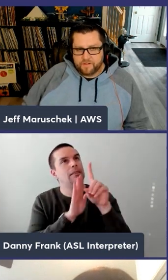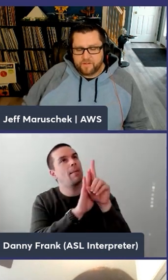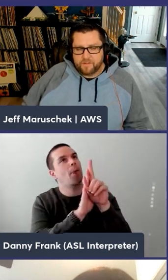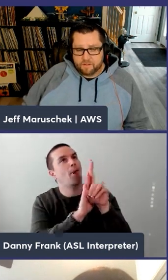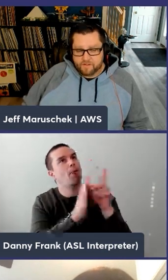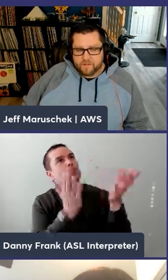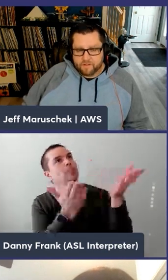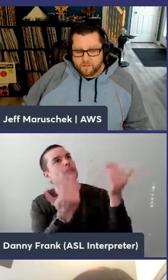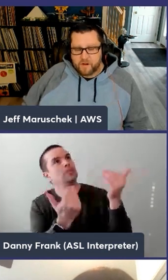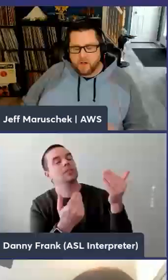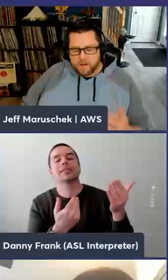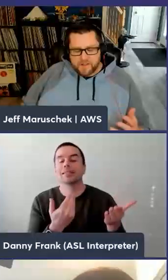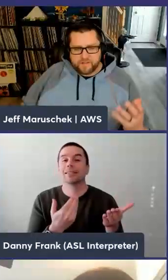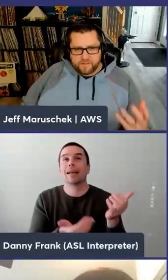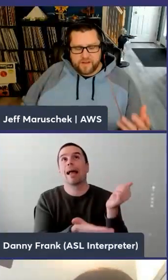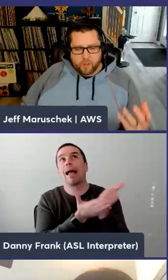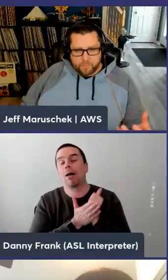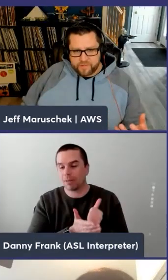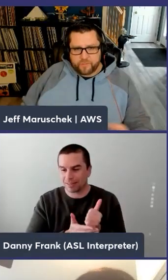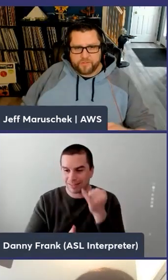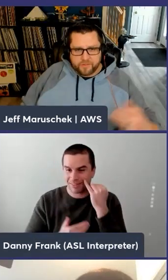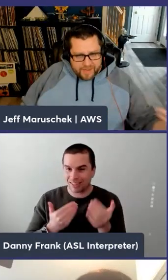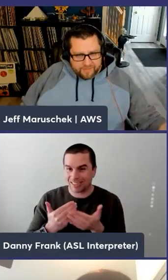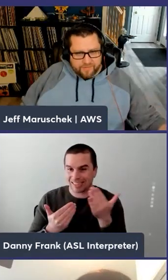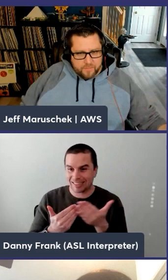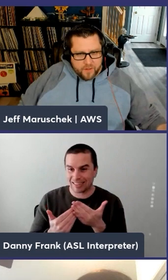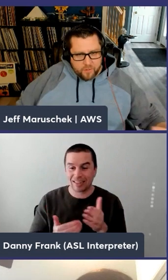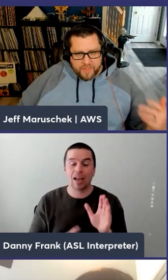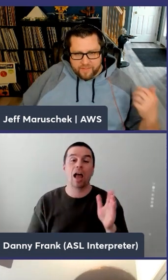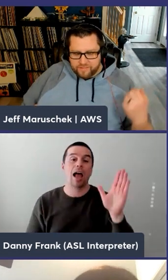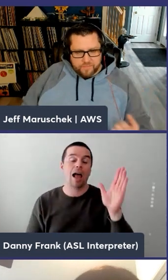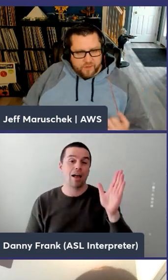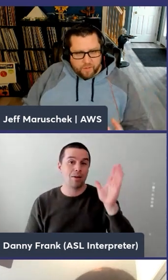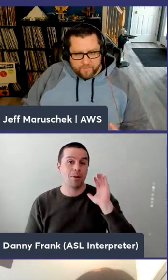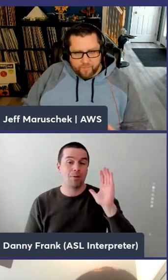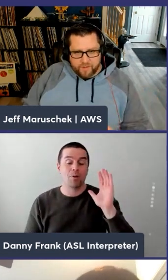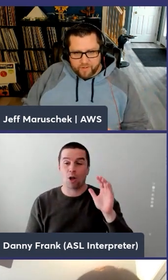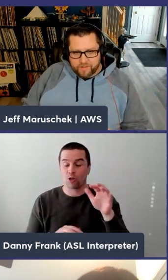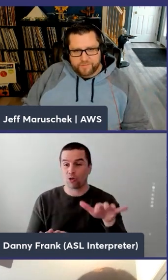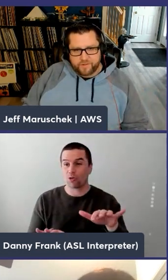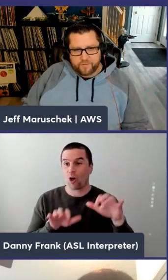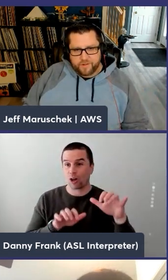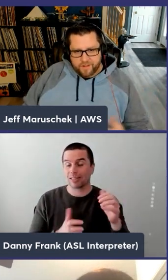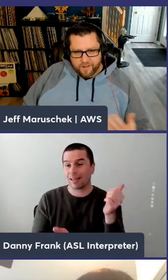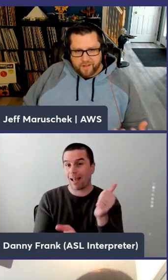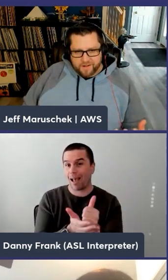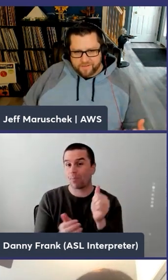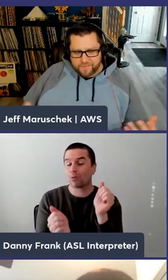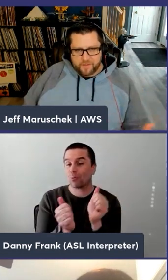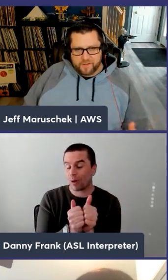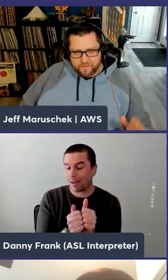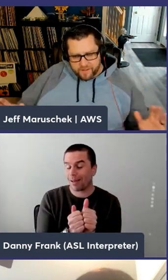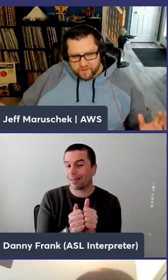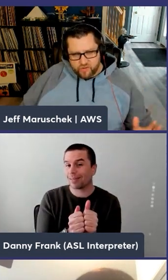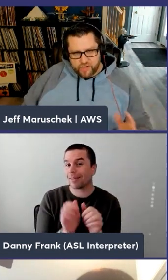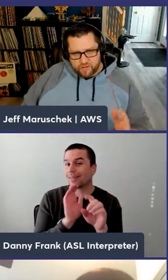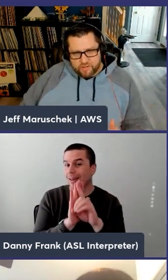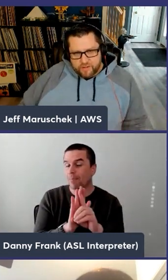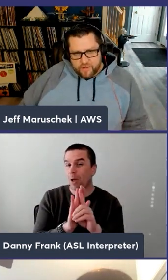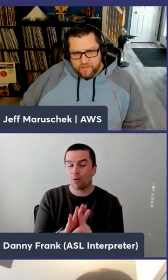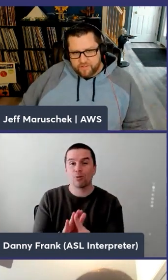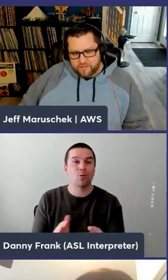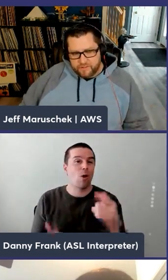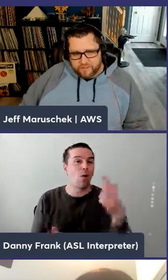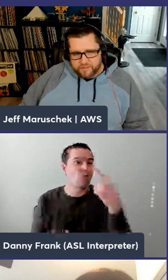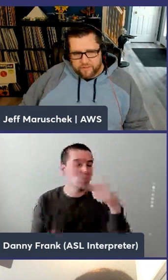be pretty well off here. Our audience did help us with our last demo. That seemed to go off pretty well. So, That did. audience, if you can kind of